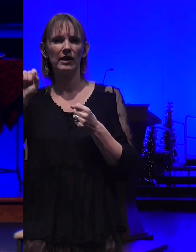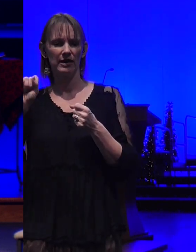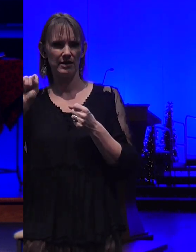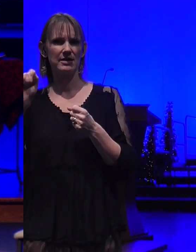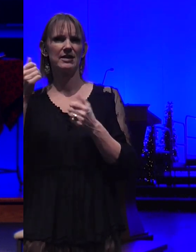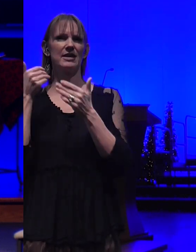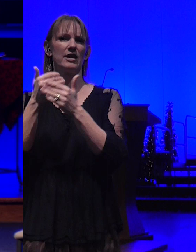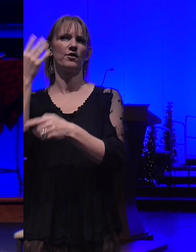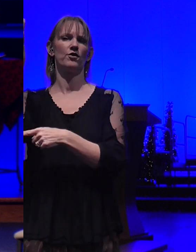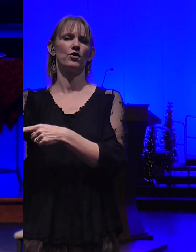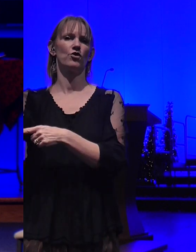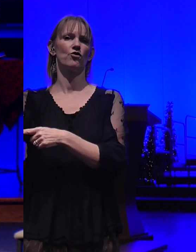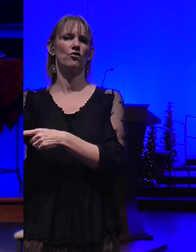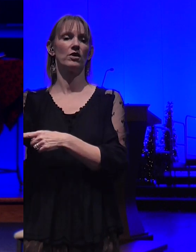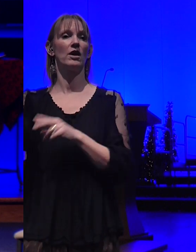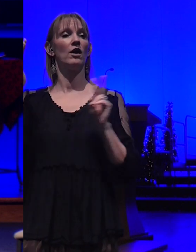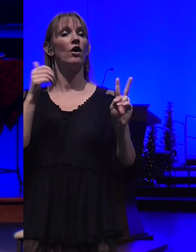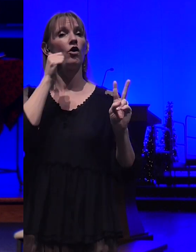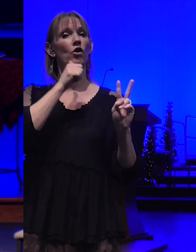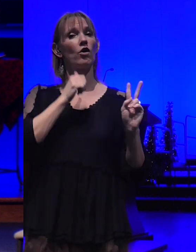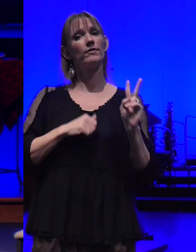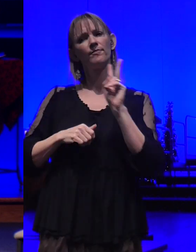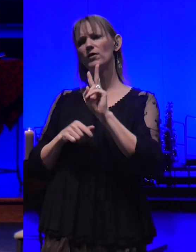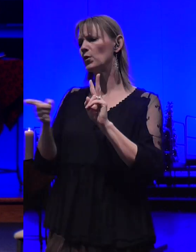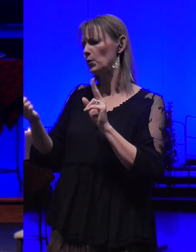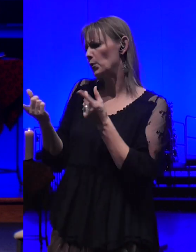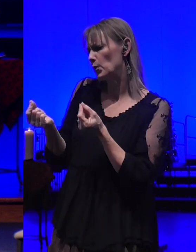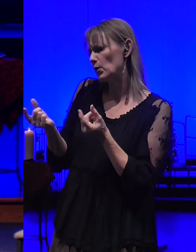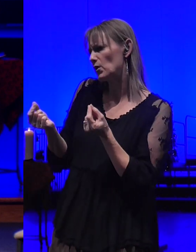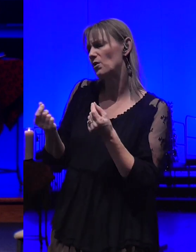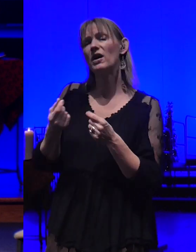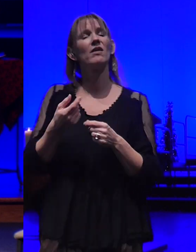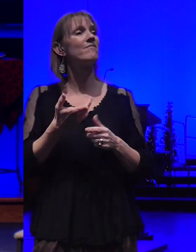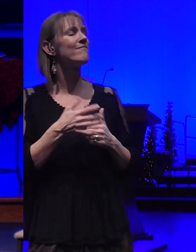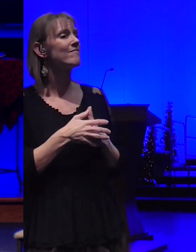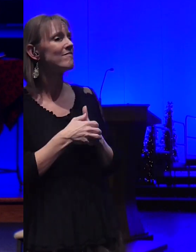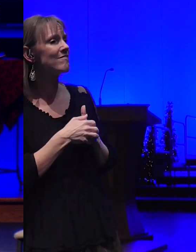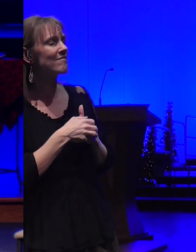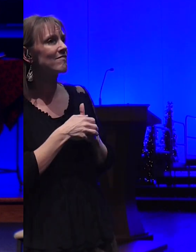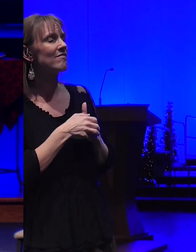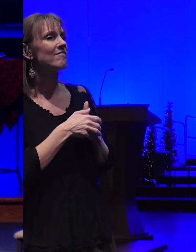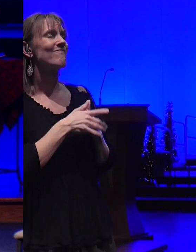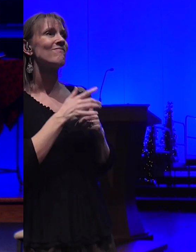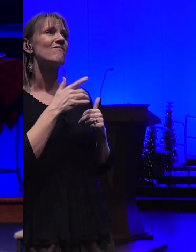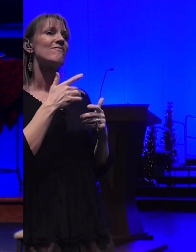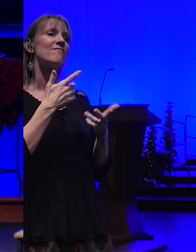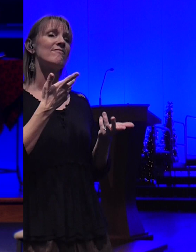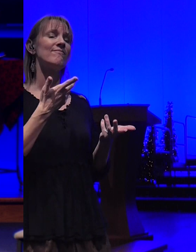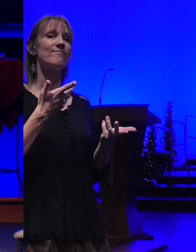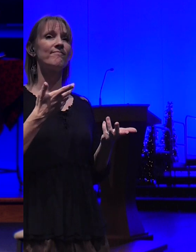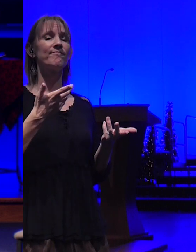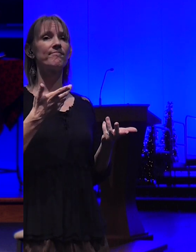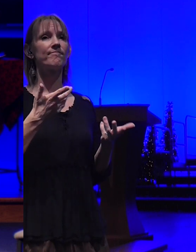tree. And they asked him what he was doing. And Harry said to them, you know,